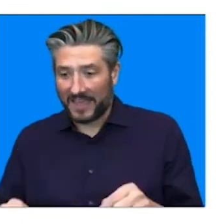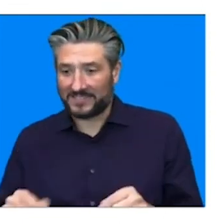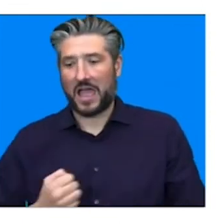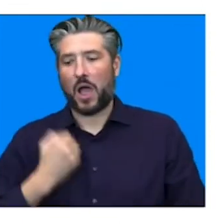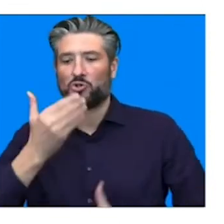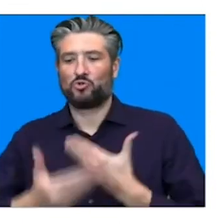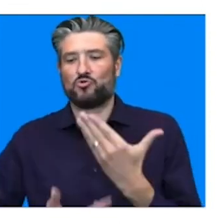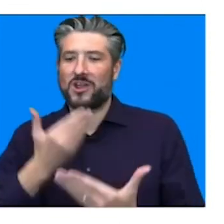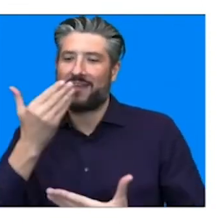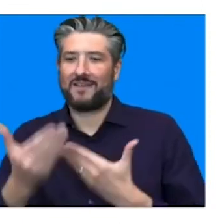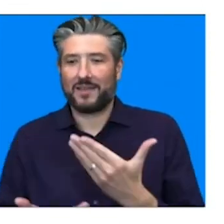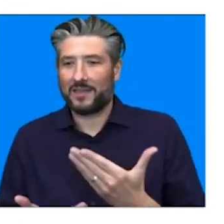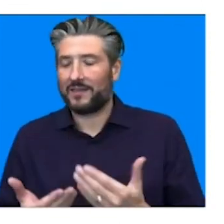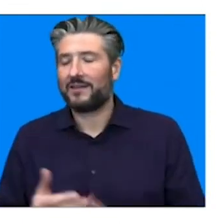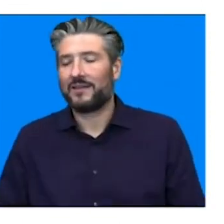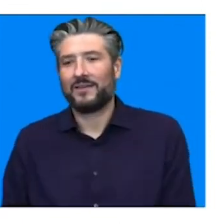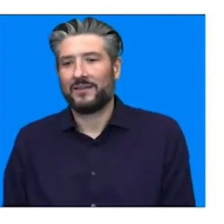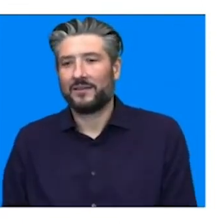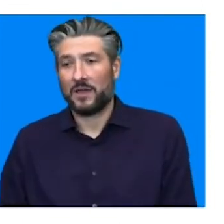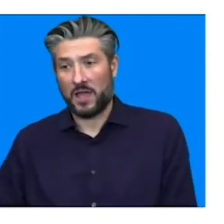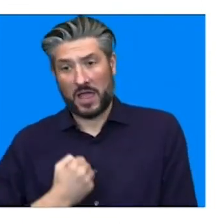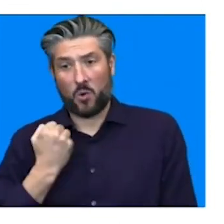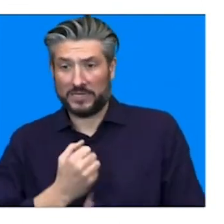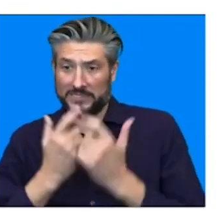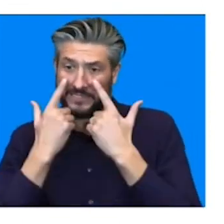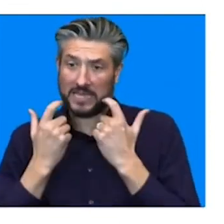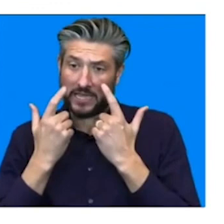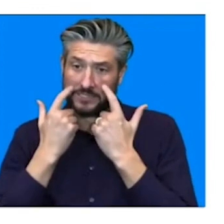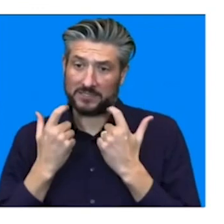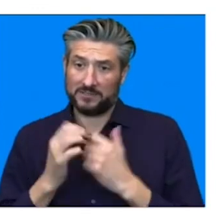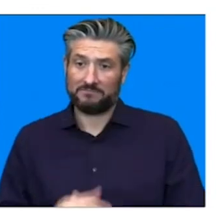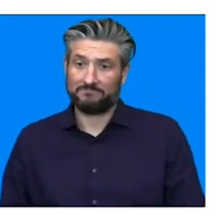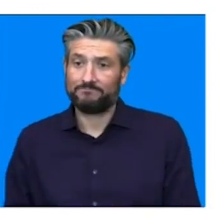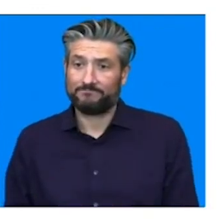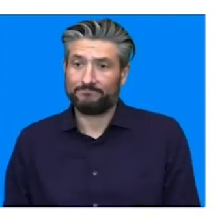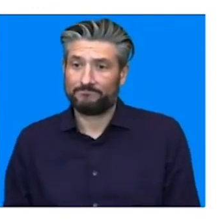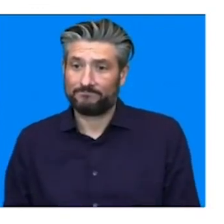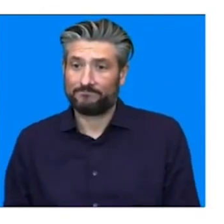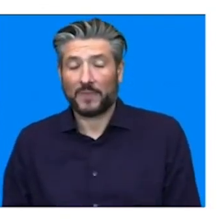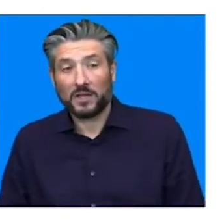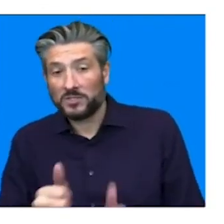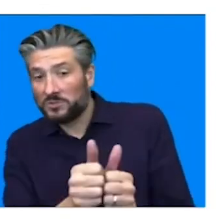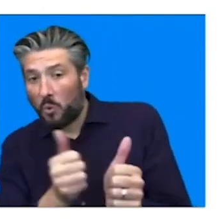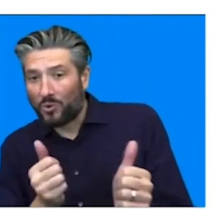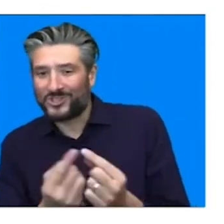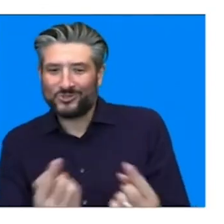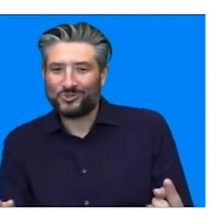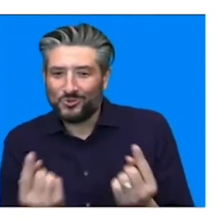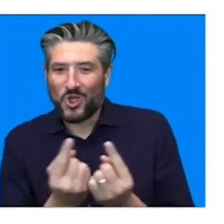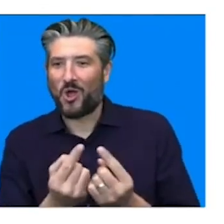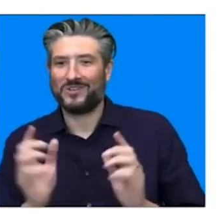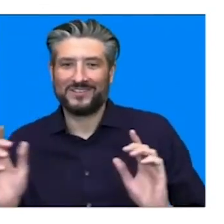the richest person in the world. Our tears. From a sombre Paul Merson to a sports studio celebration. Our smiles.